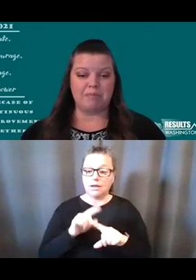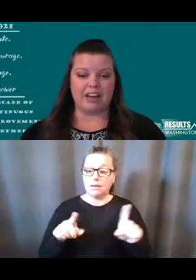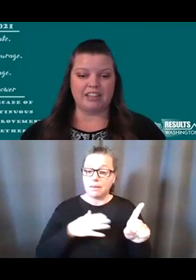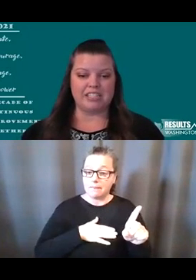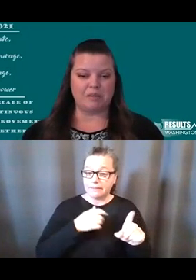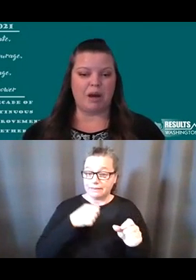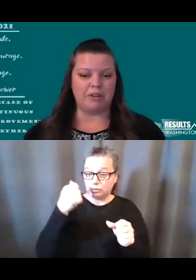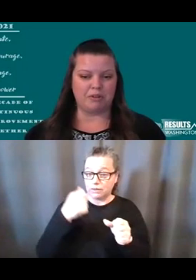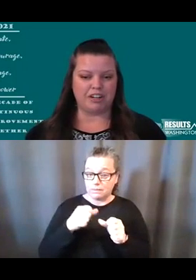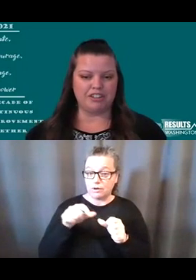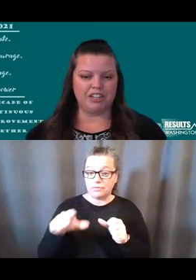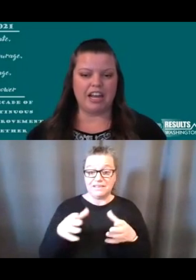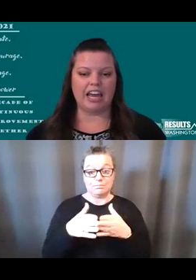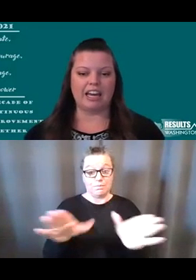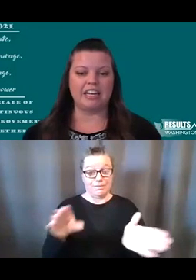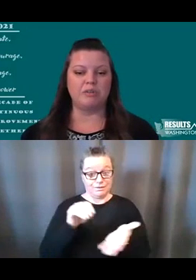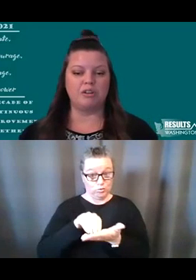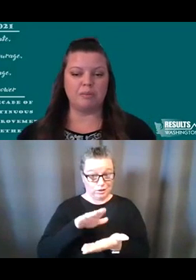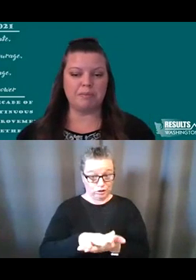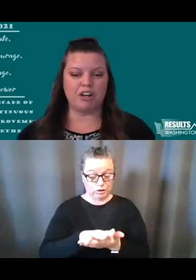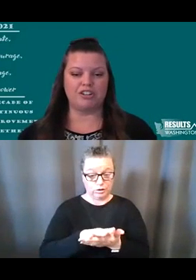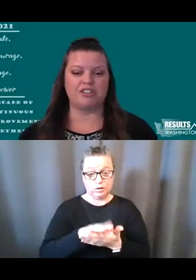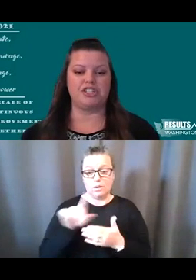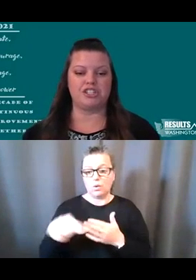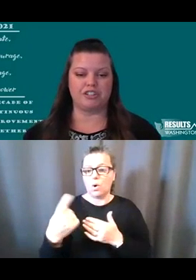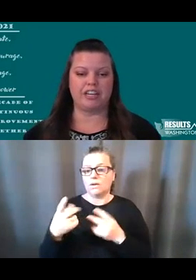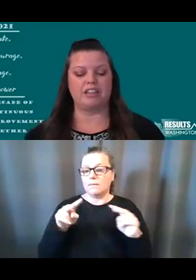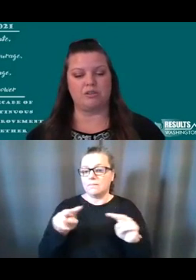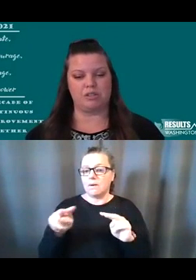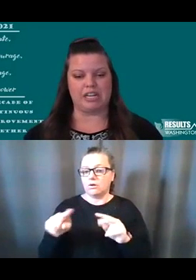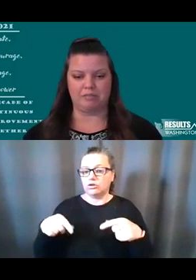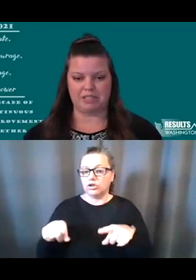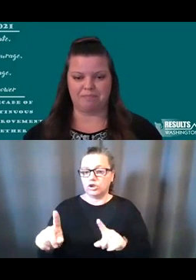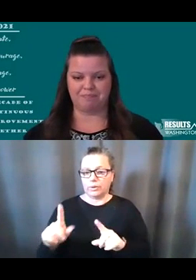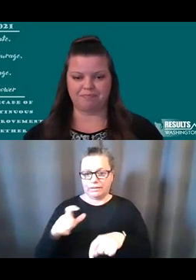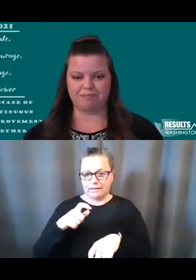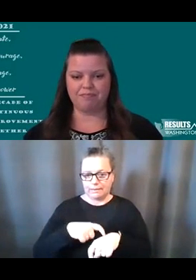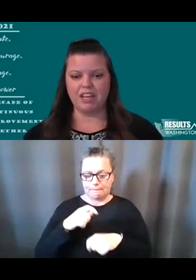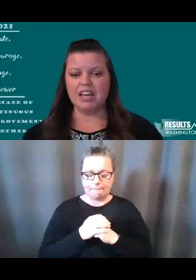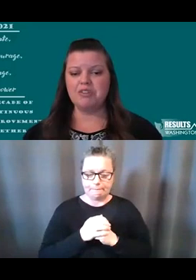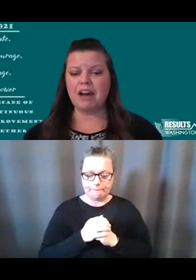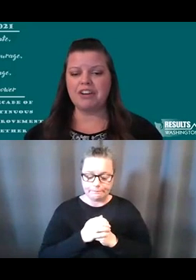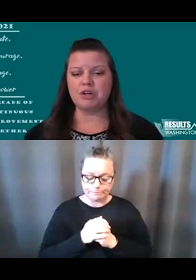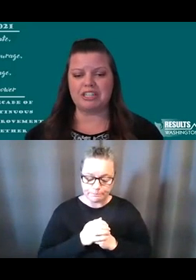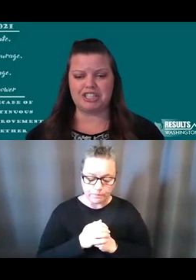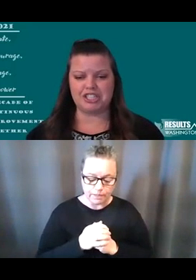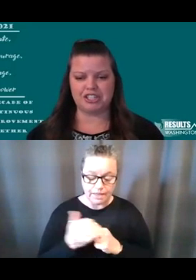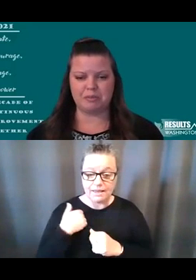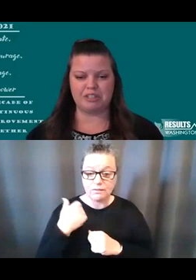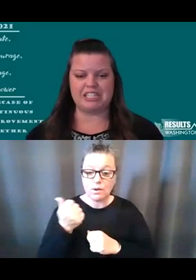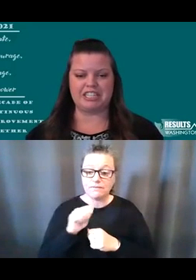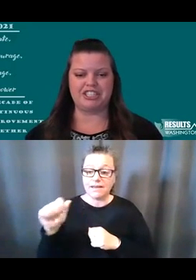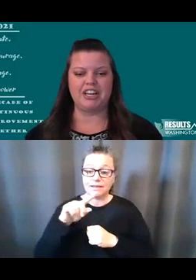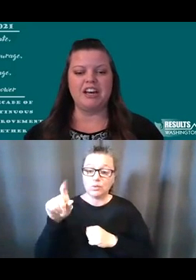keep in mind this is a public record and it will only be monitored during those times. If you have any questions during